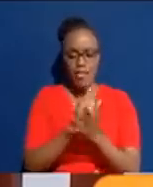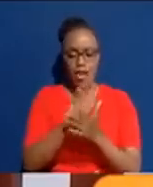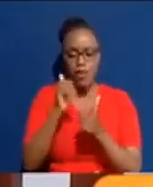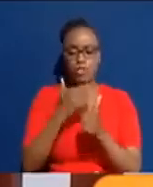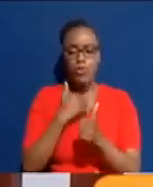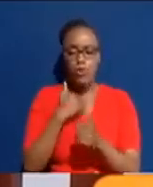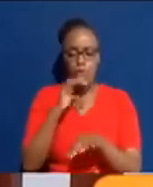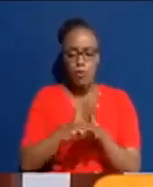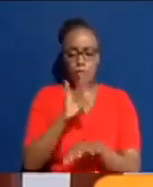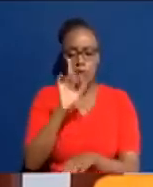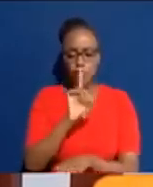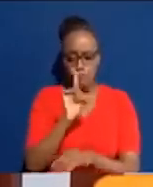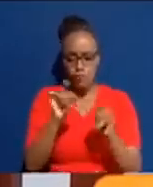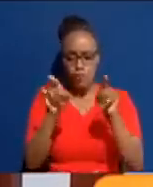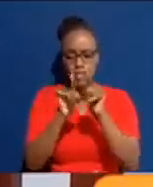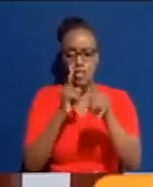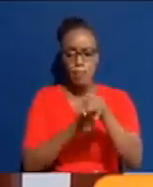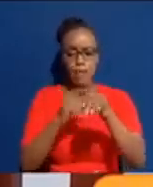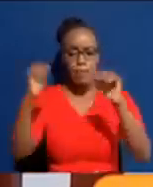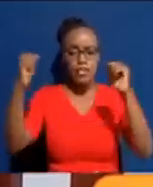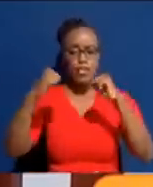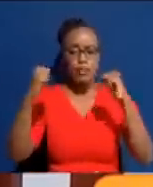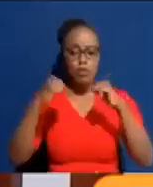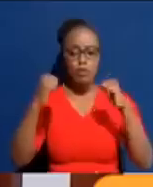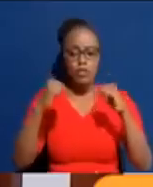hurt. At the same time, it is possible,